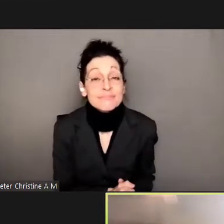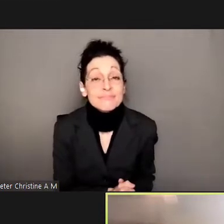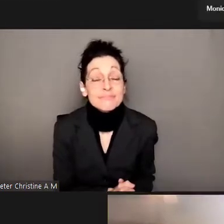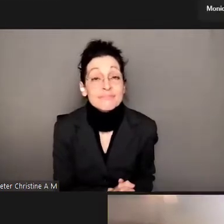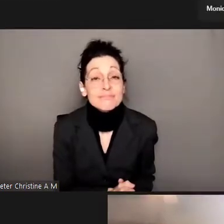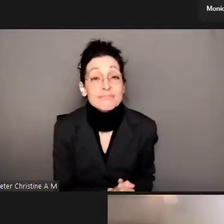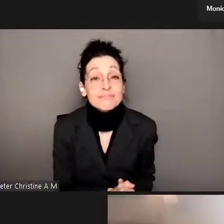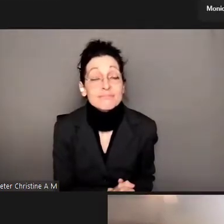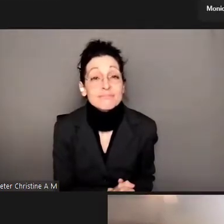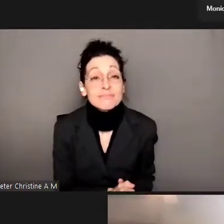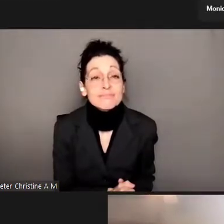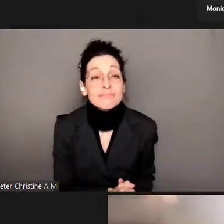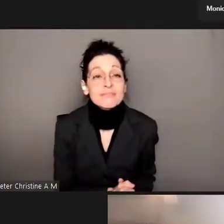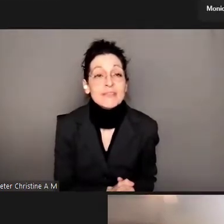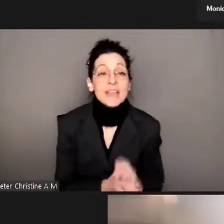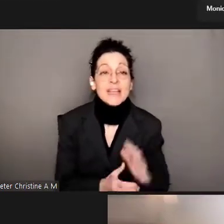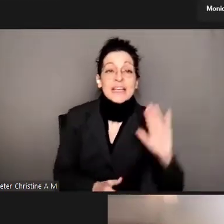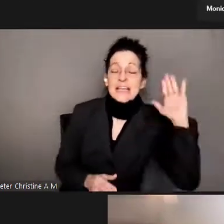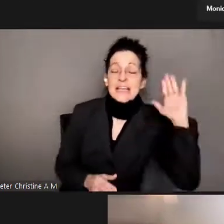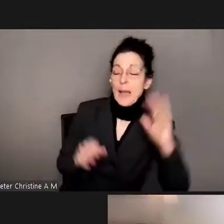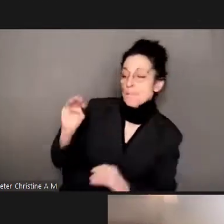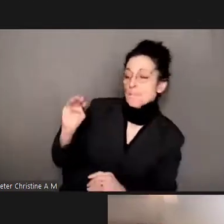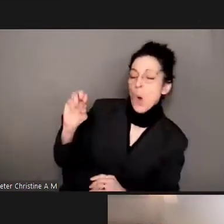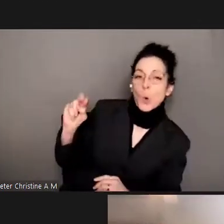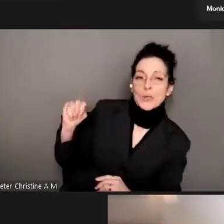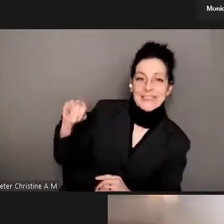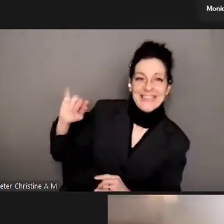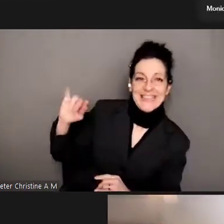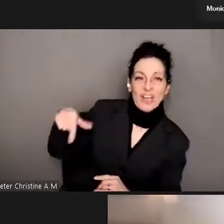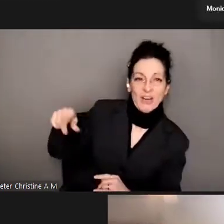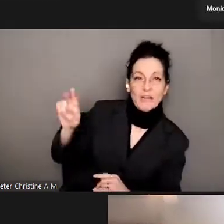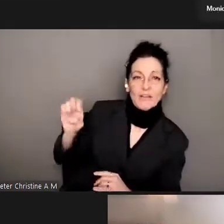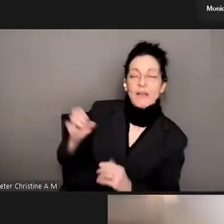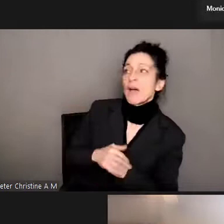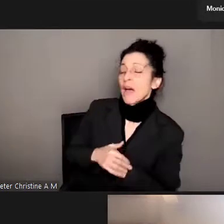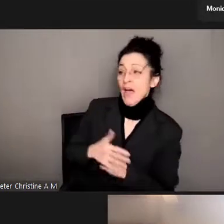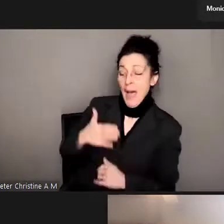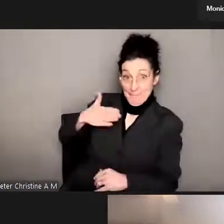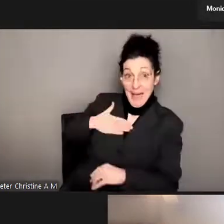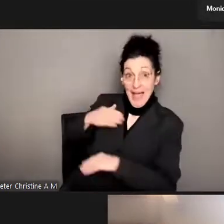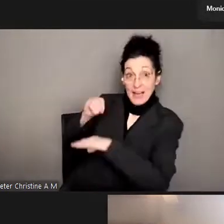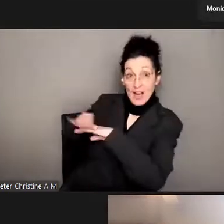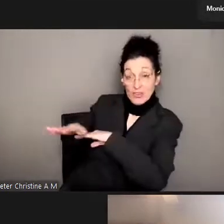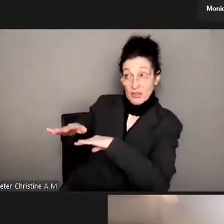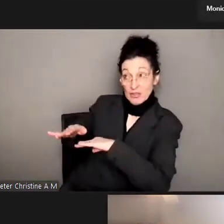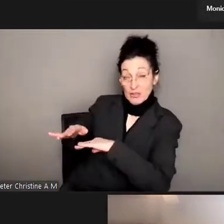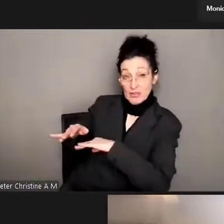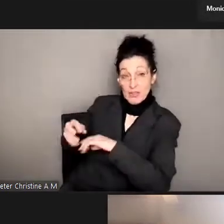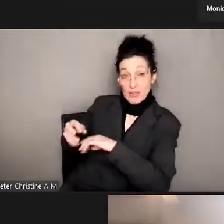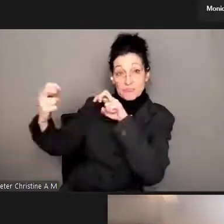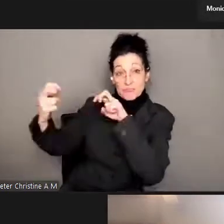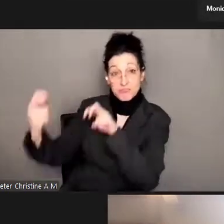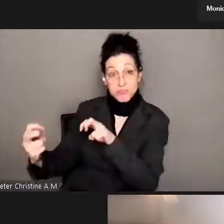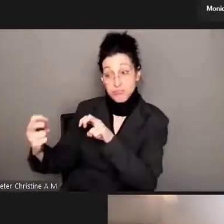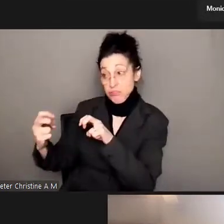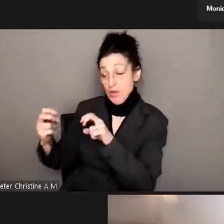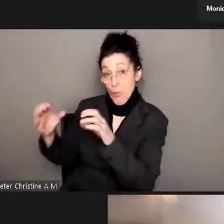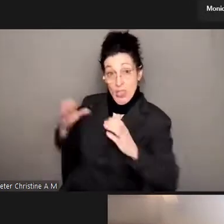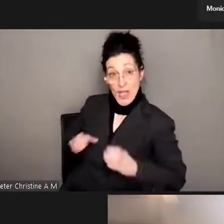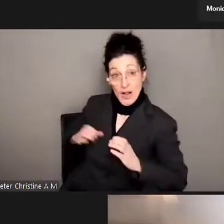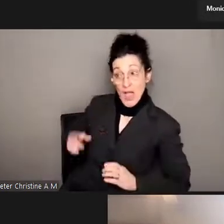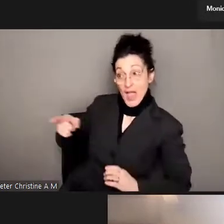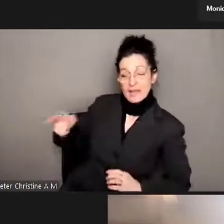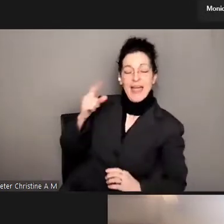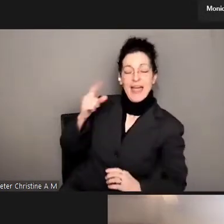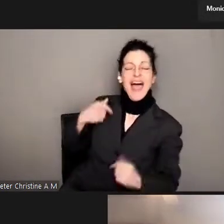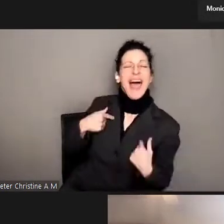I would say in my consultations that I'm doing with clients that come in, I've been more conscientious about